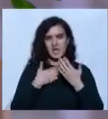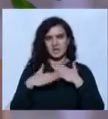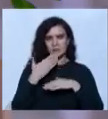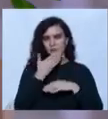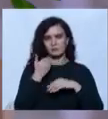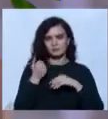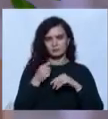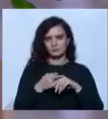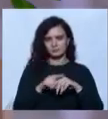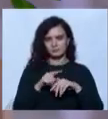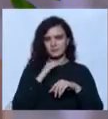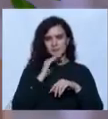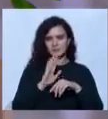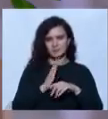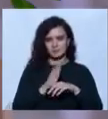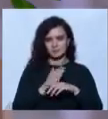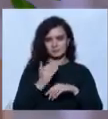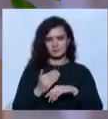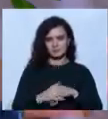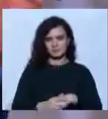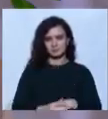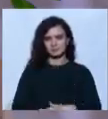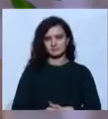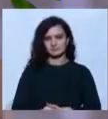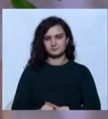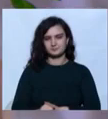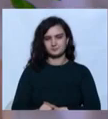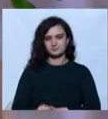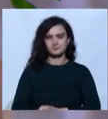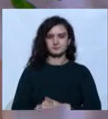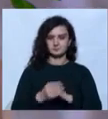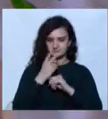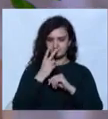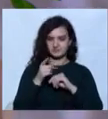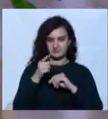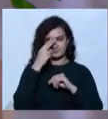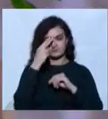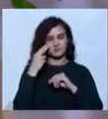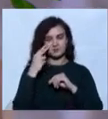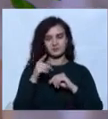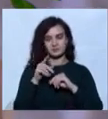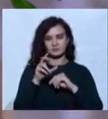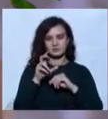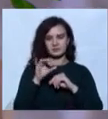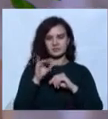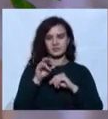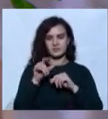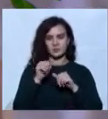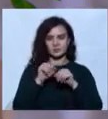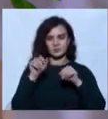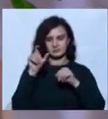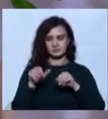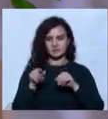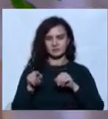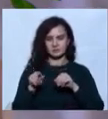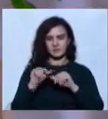don't click enough for him. Finally, he looks at the pirate Long John Silver as a hero and a